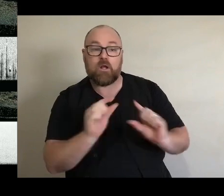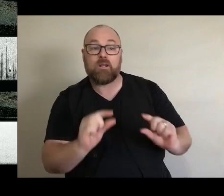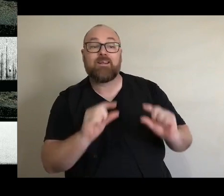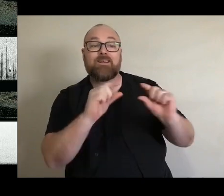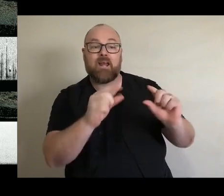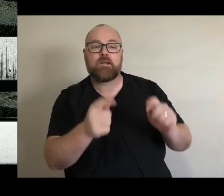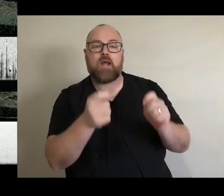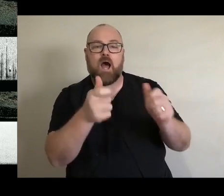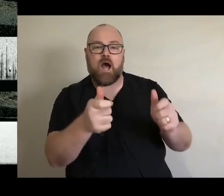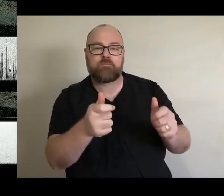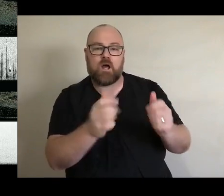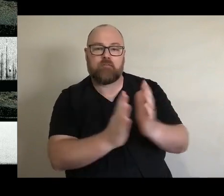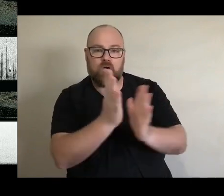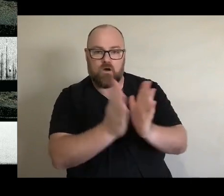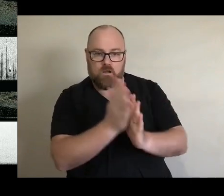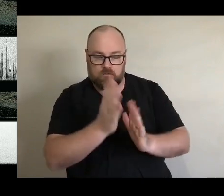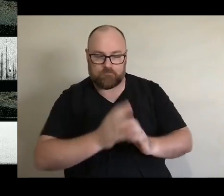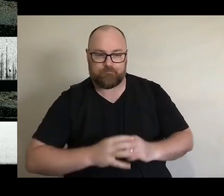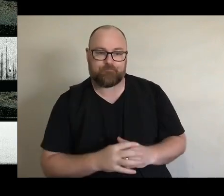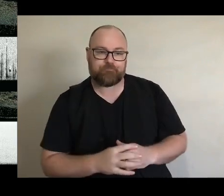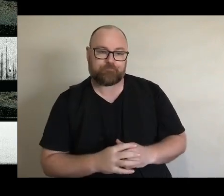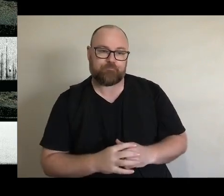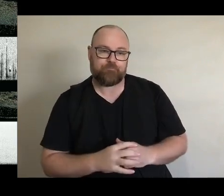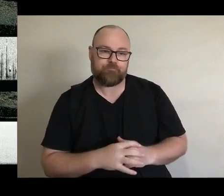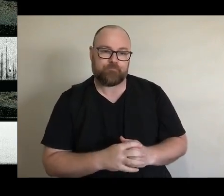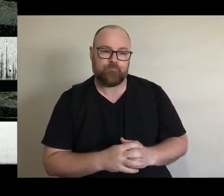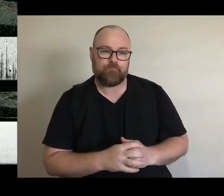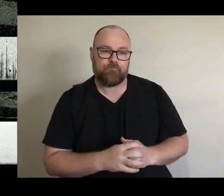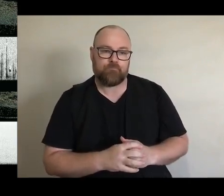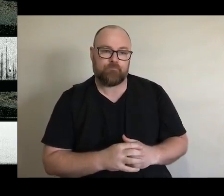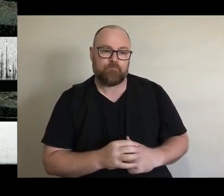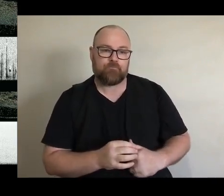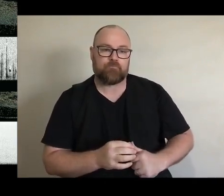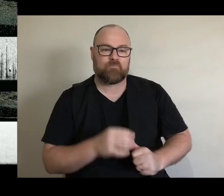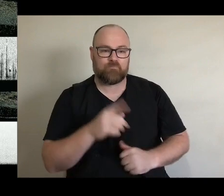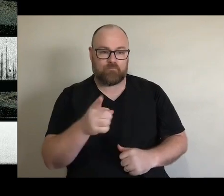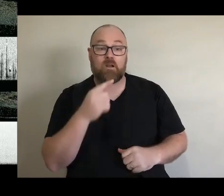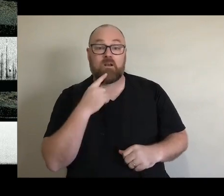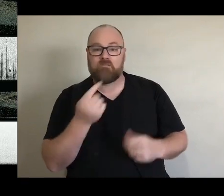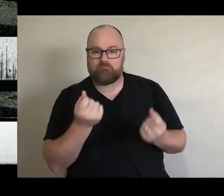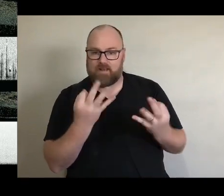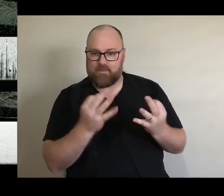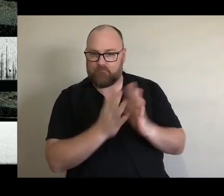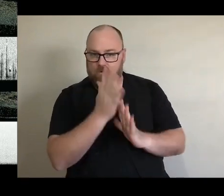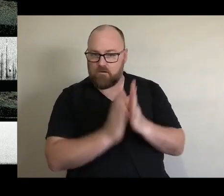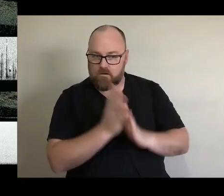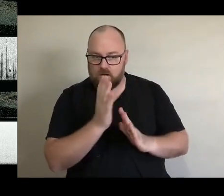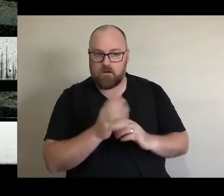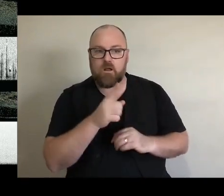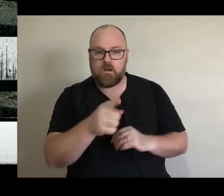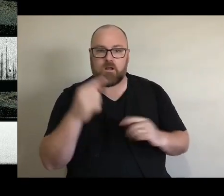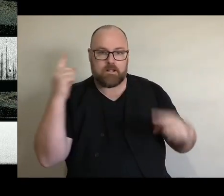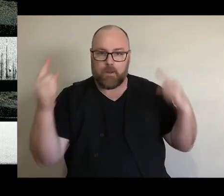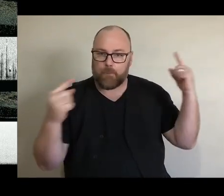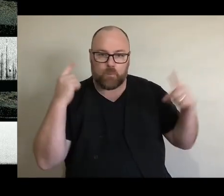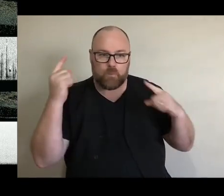bushfires. The image above, the recording of unburnt country, and then the